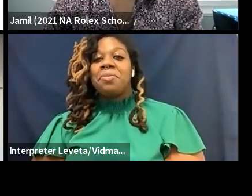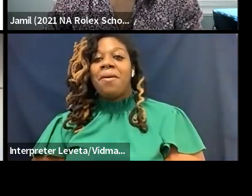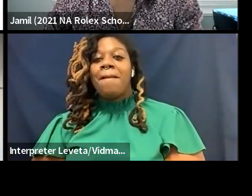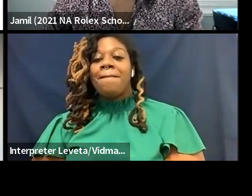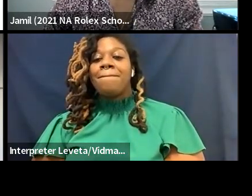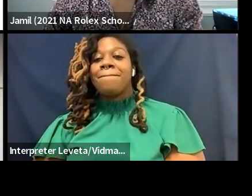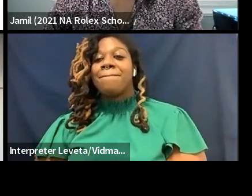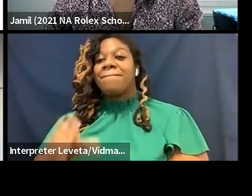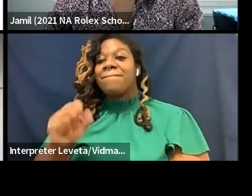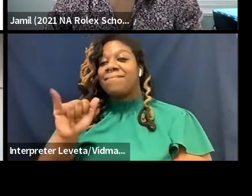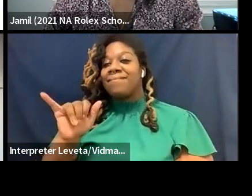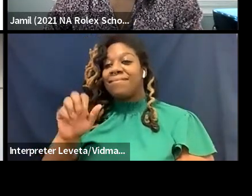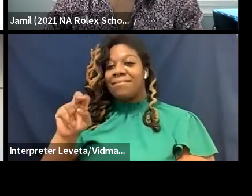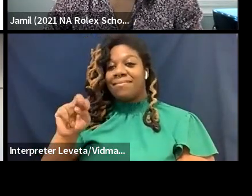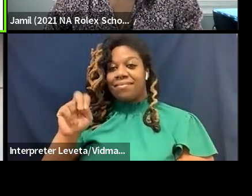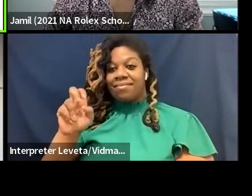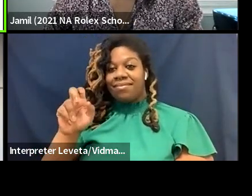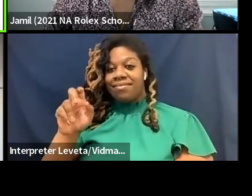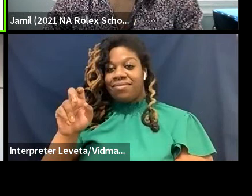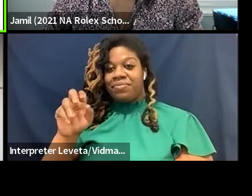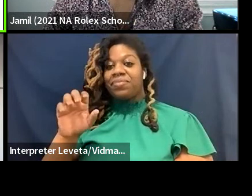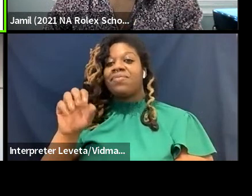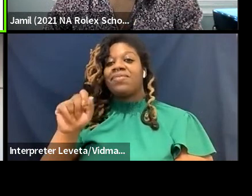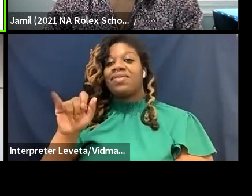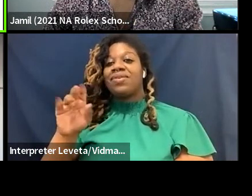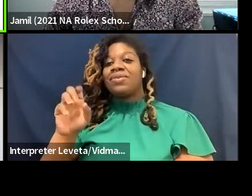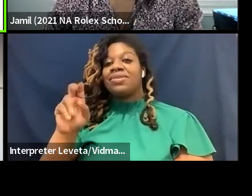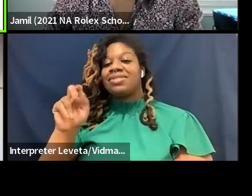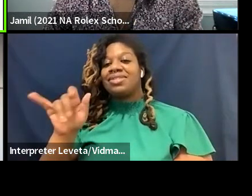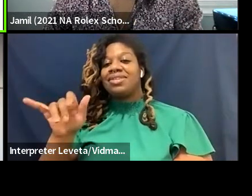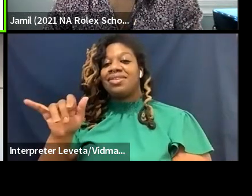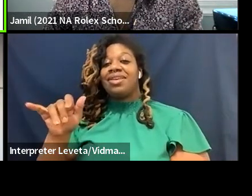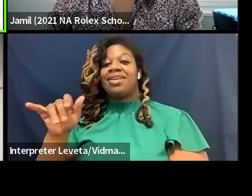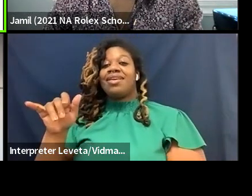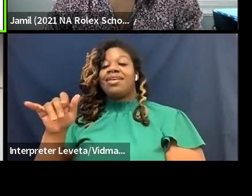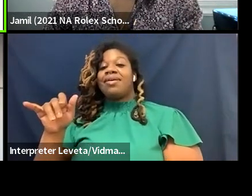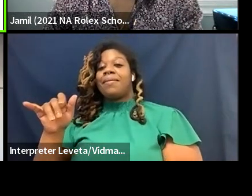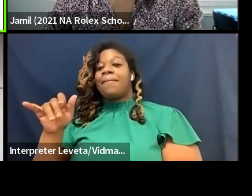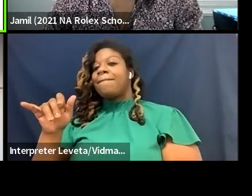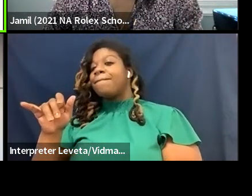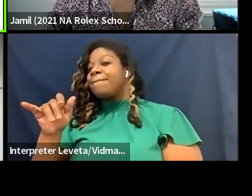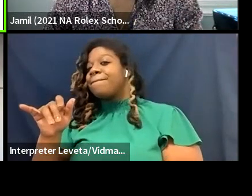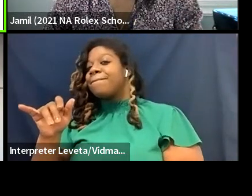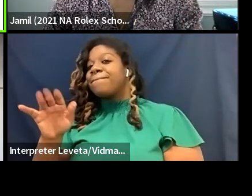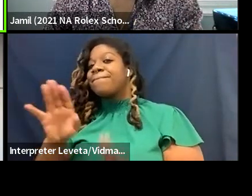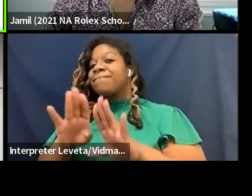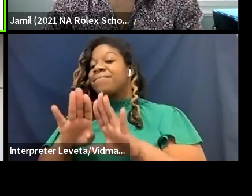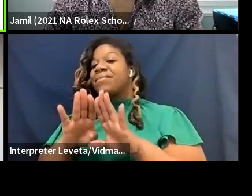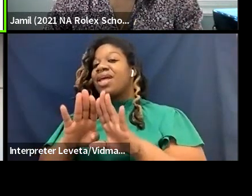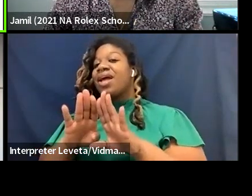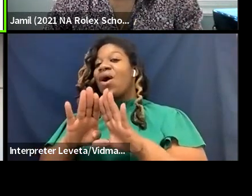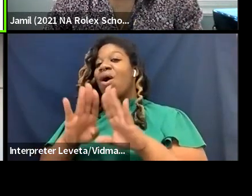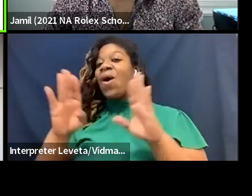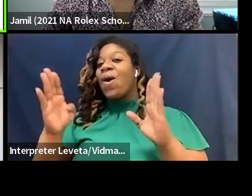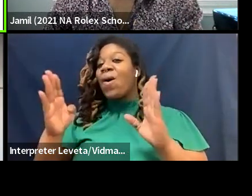water dive 4, I guess, would be my true first diving experience, because the only skill was not to die.